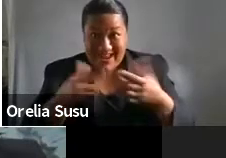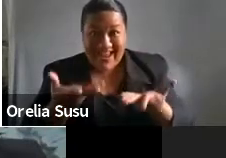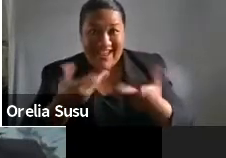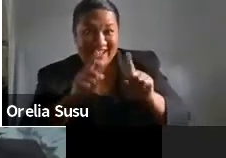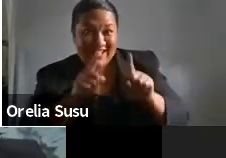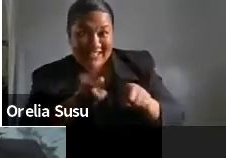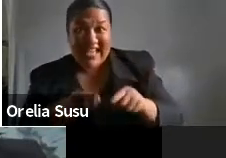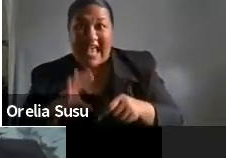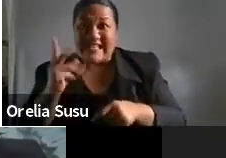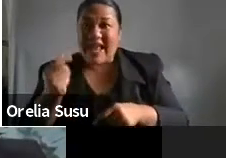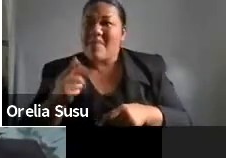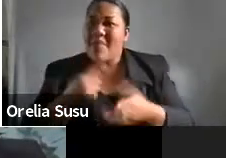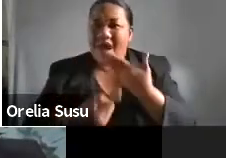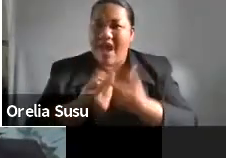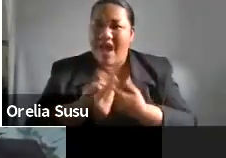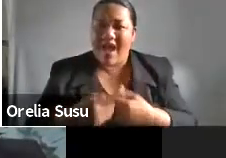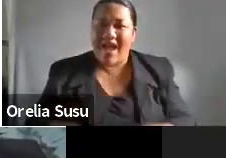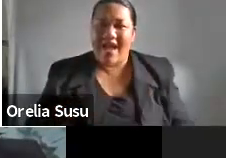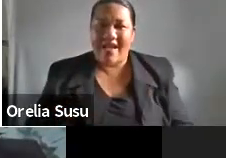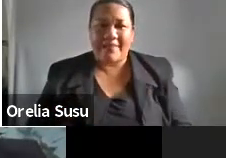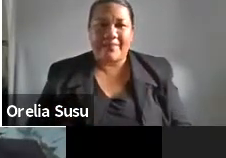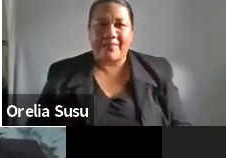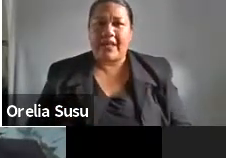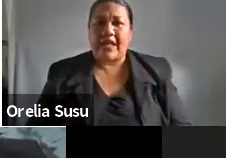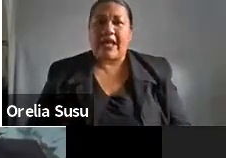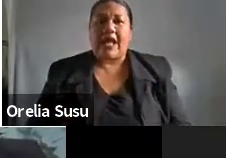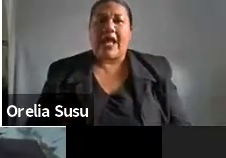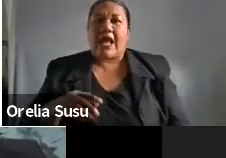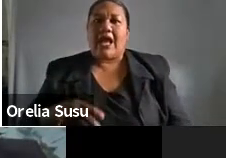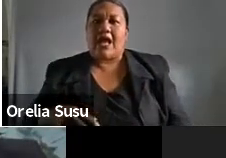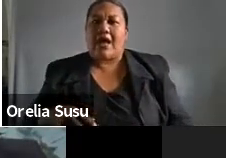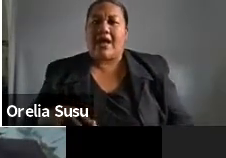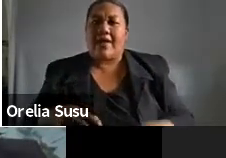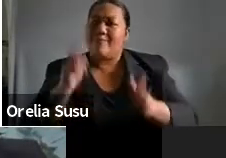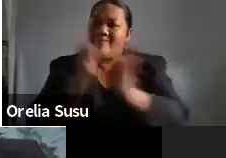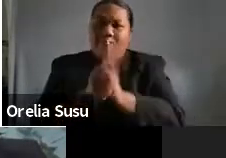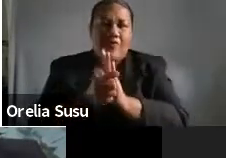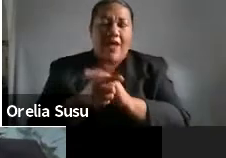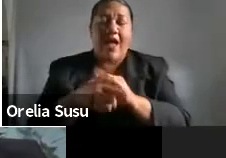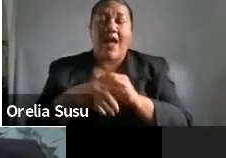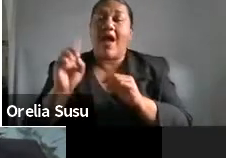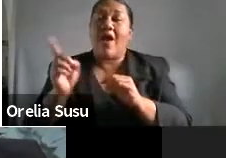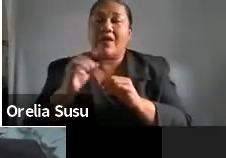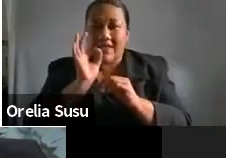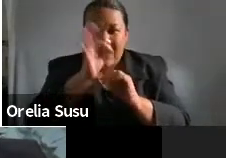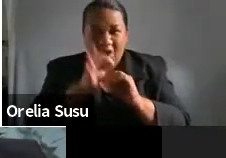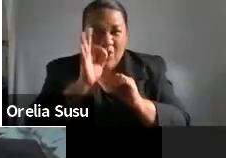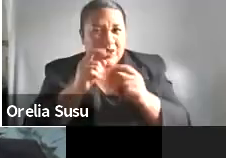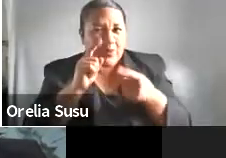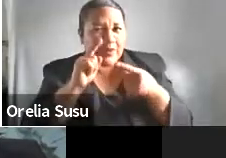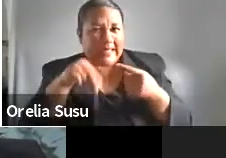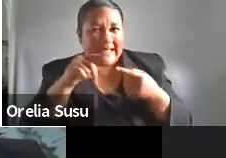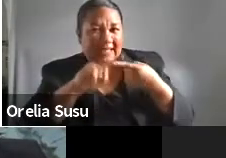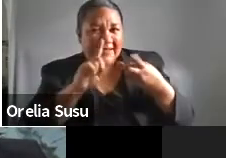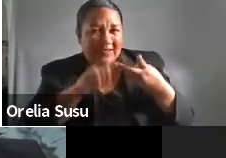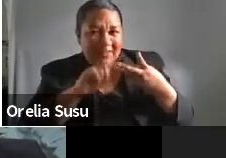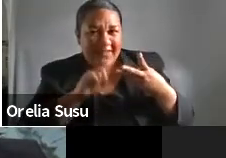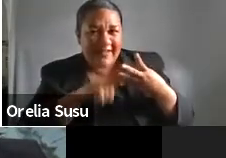urgent requests that we've been receiving over the past two months. And, you know, one of the things that we also need to look at is